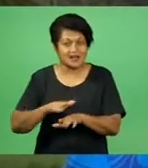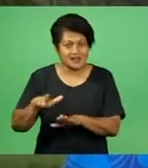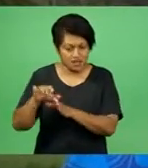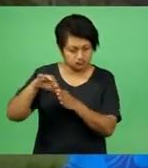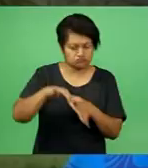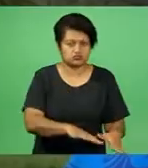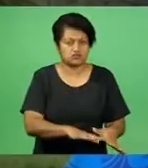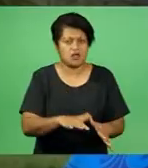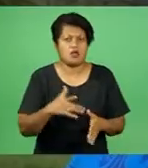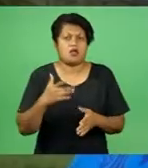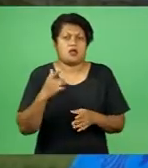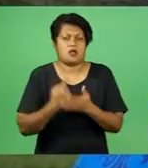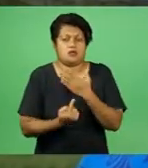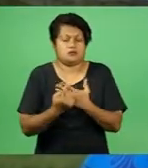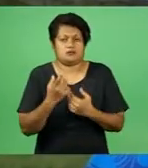students.